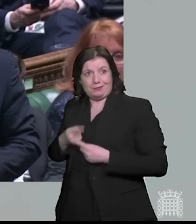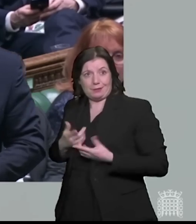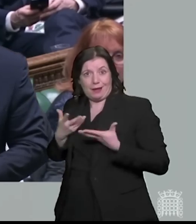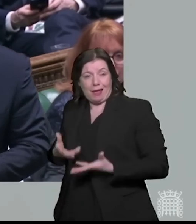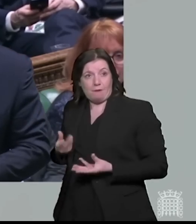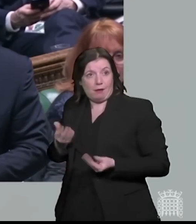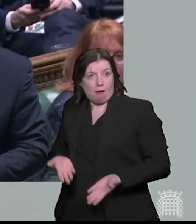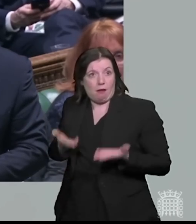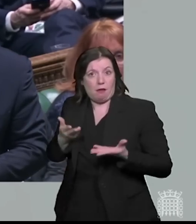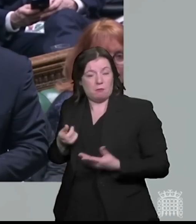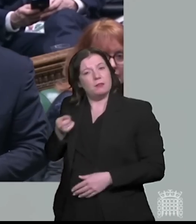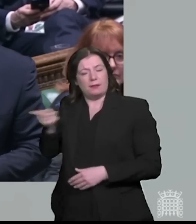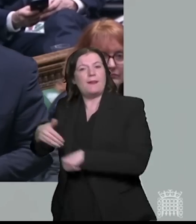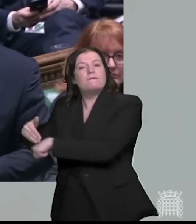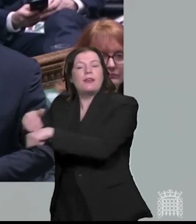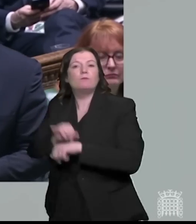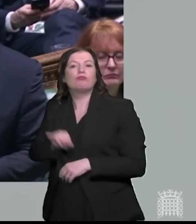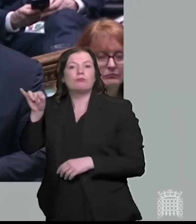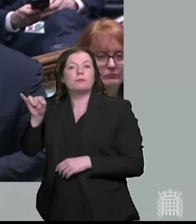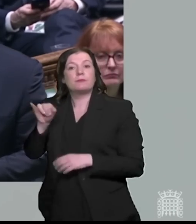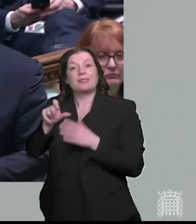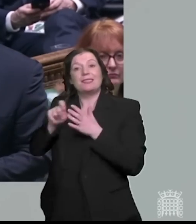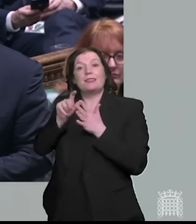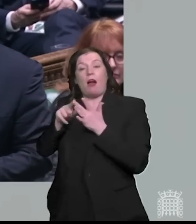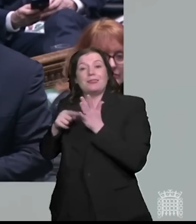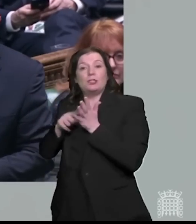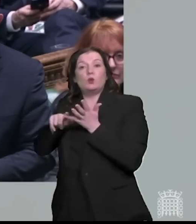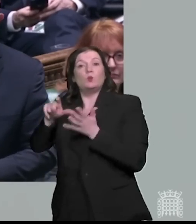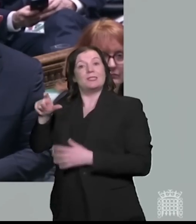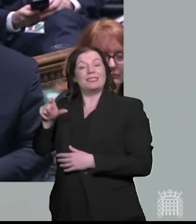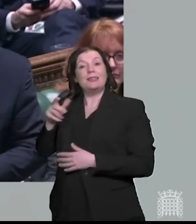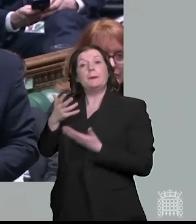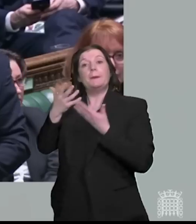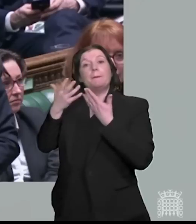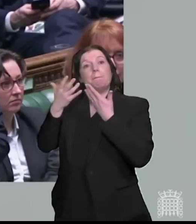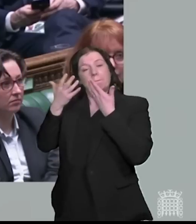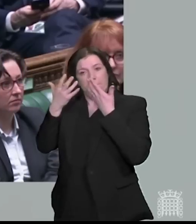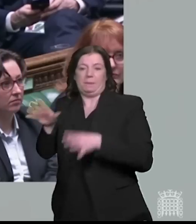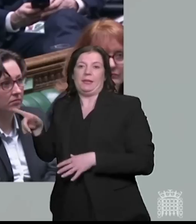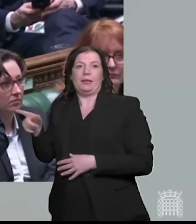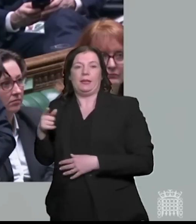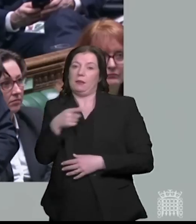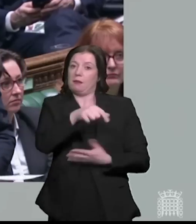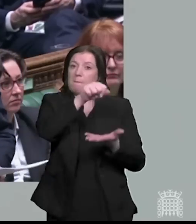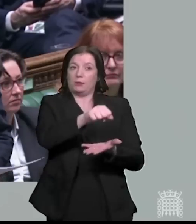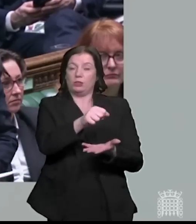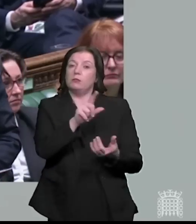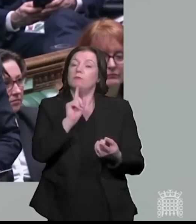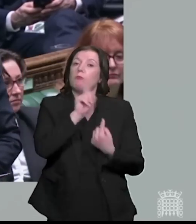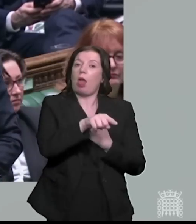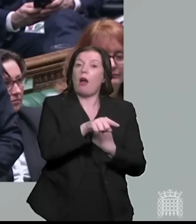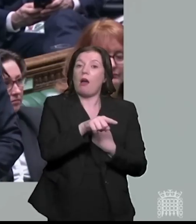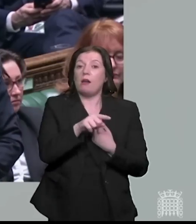issues were addressed by both the CBI and the TUC in their submissions to this budget. On